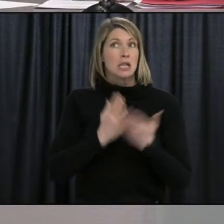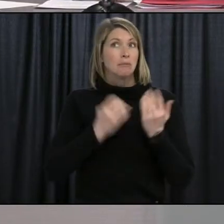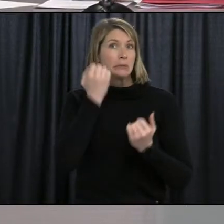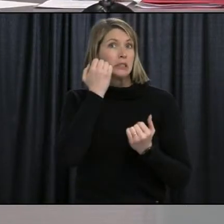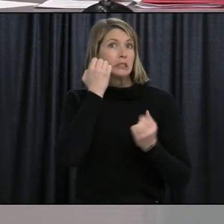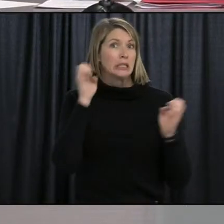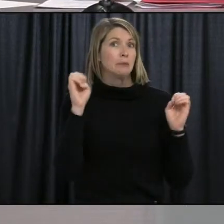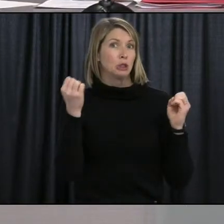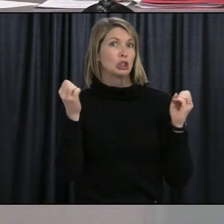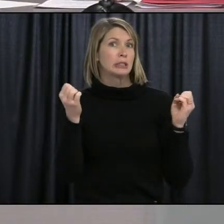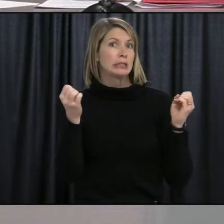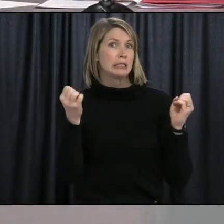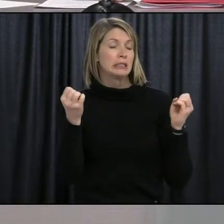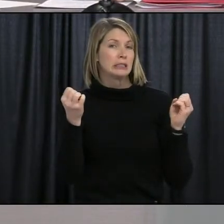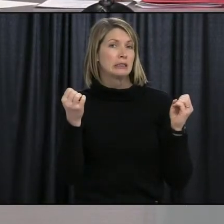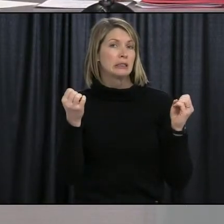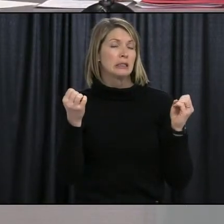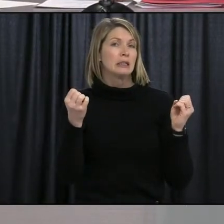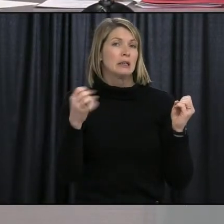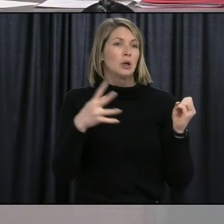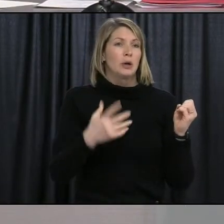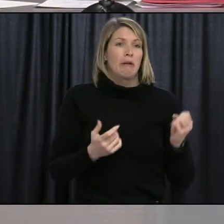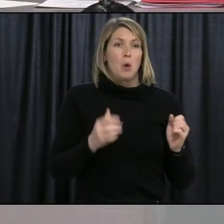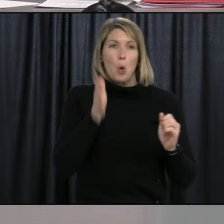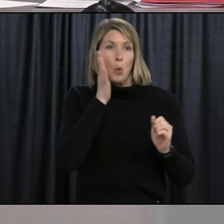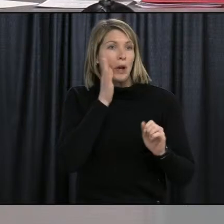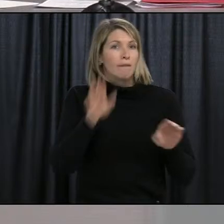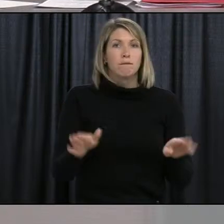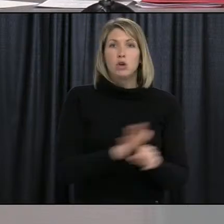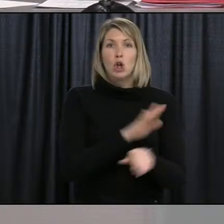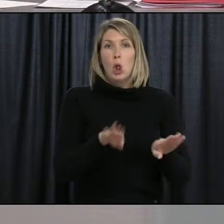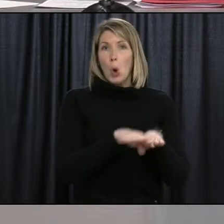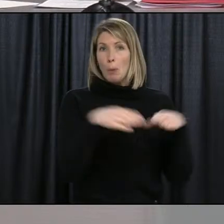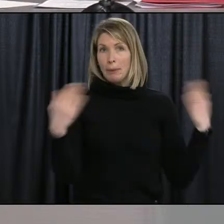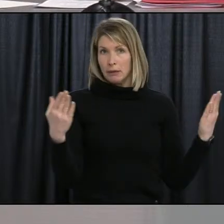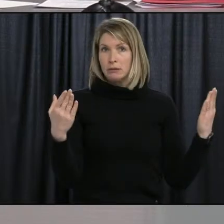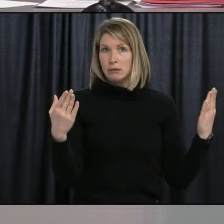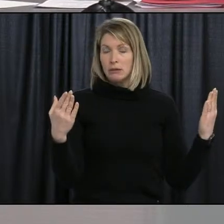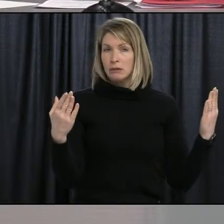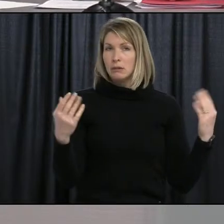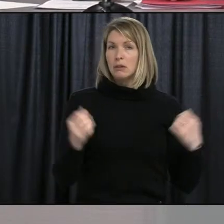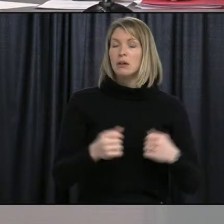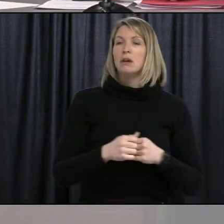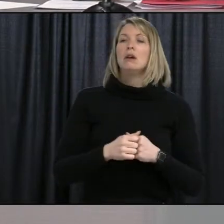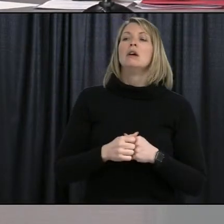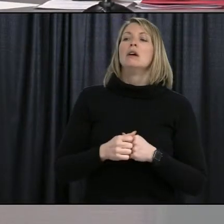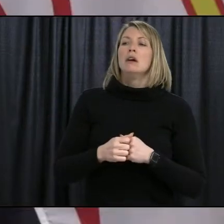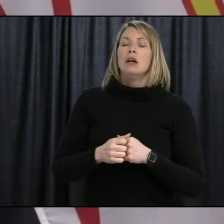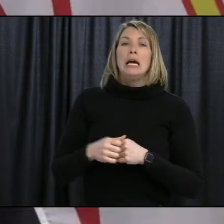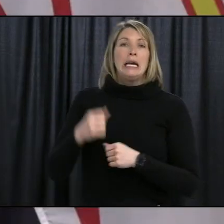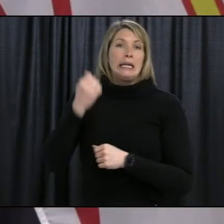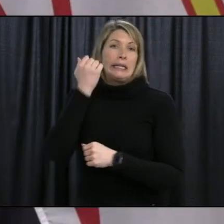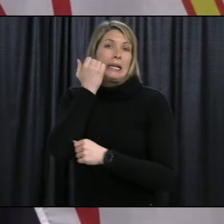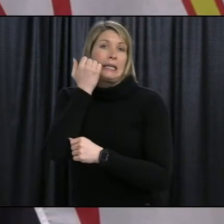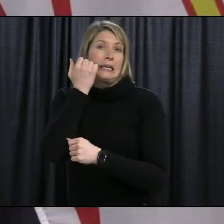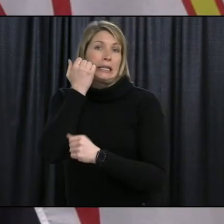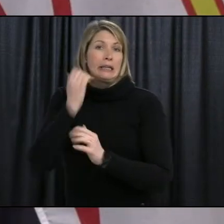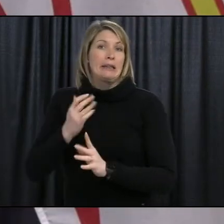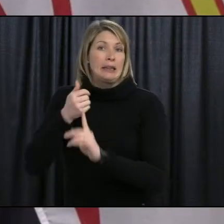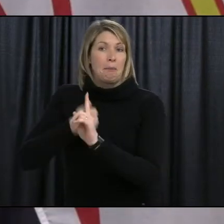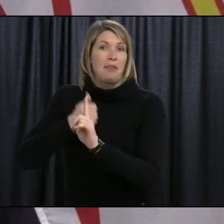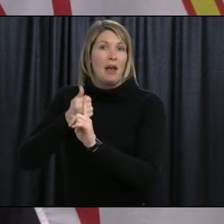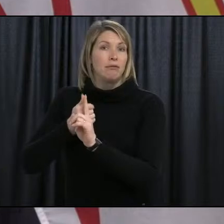So dentists have been recognized as healthcare providers in level 2, phase 2. So they will